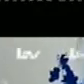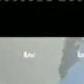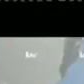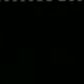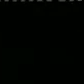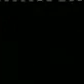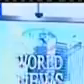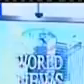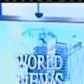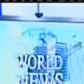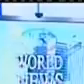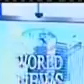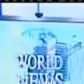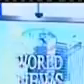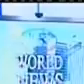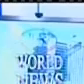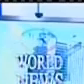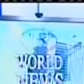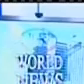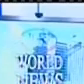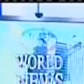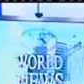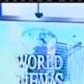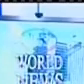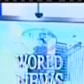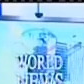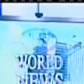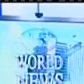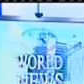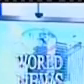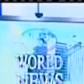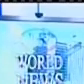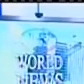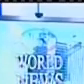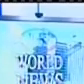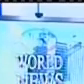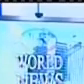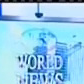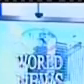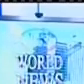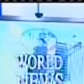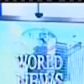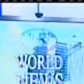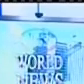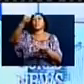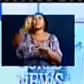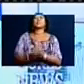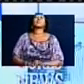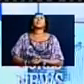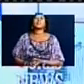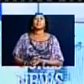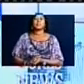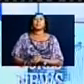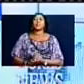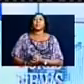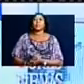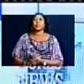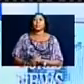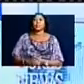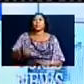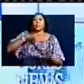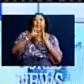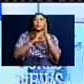Thank you for joining us. You're watching the news at 8 on Lagos Television. I am Adetola Kayode. You're welcome. The Lagos Ministry